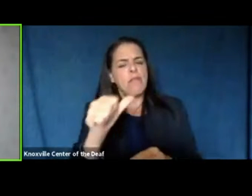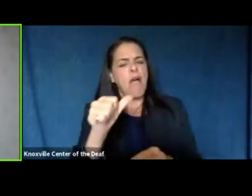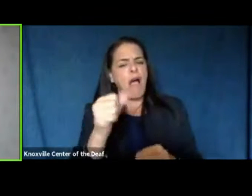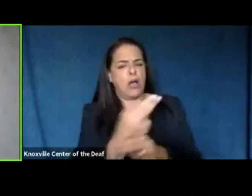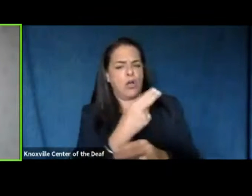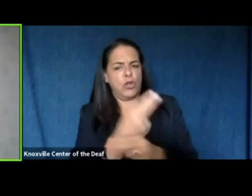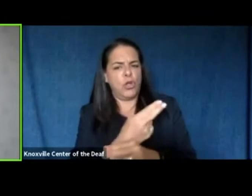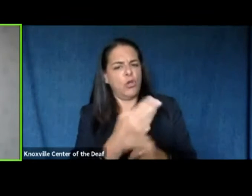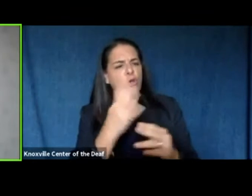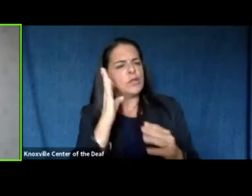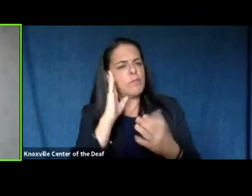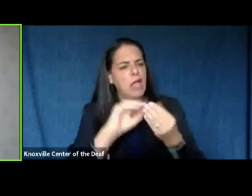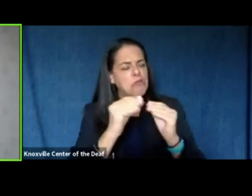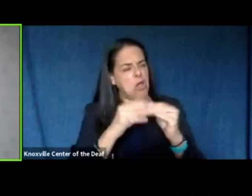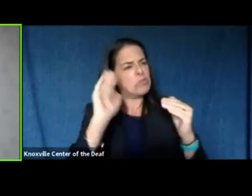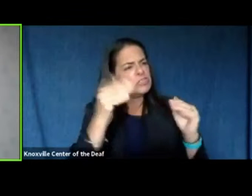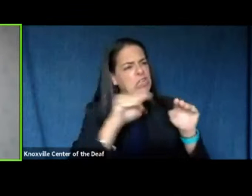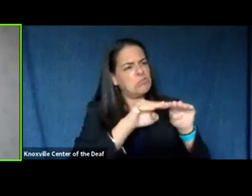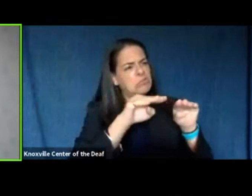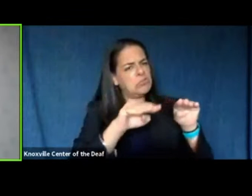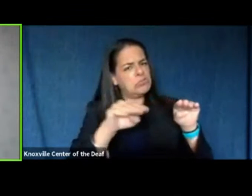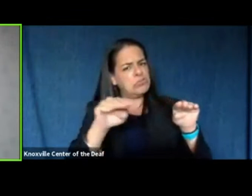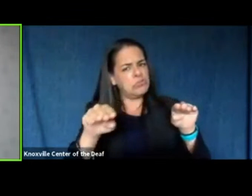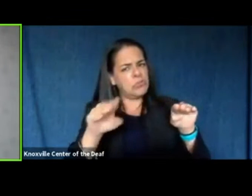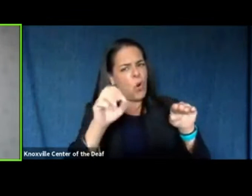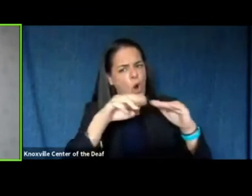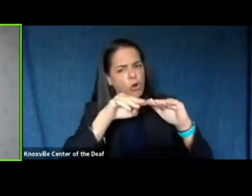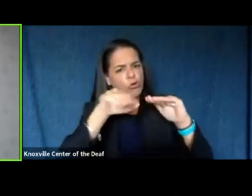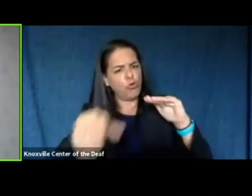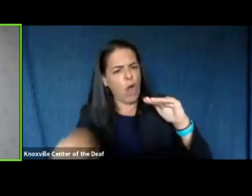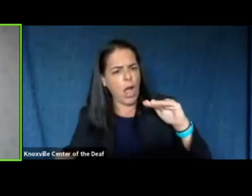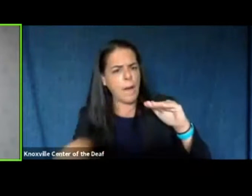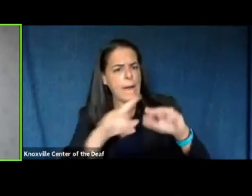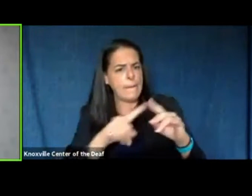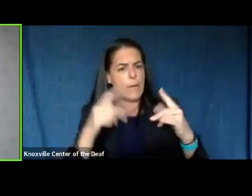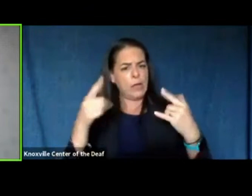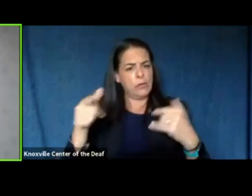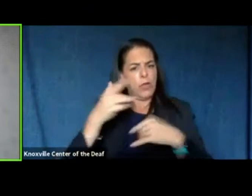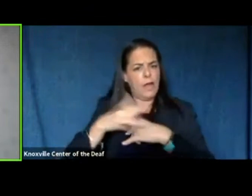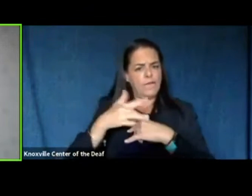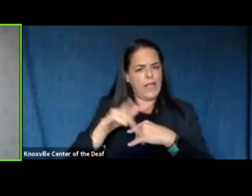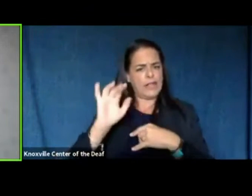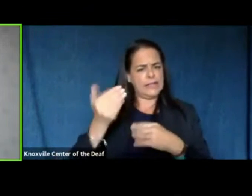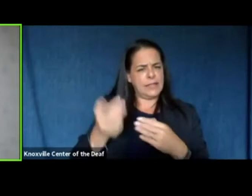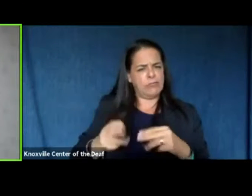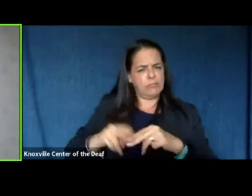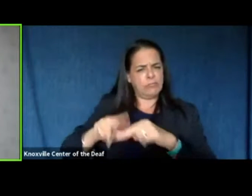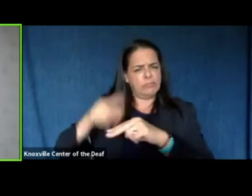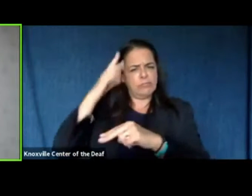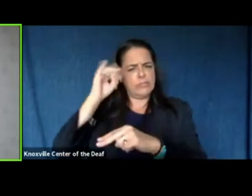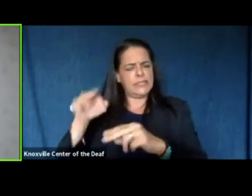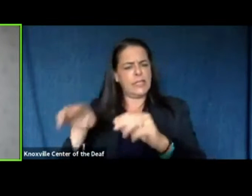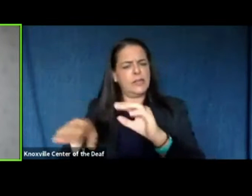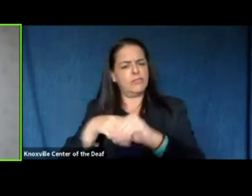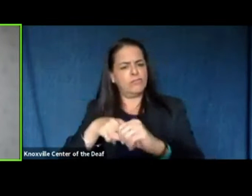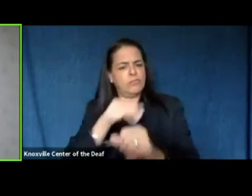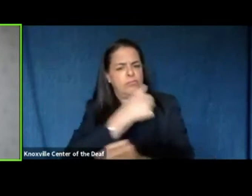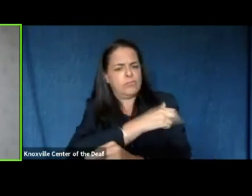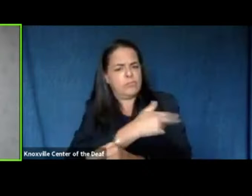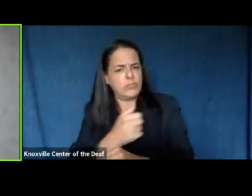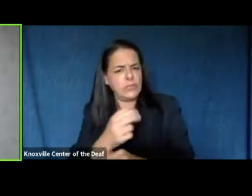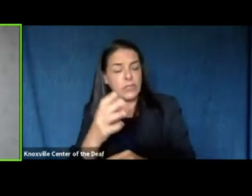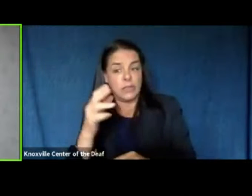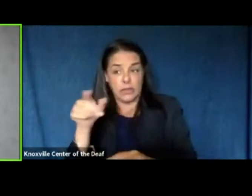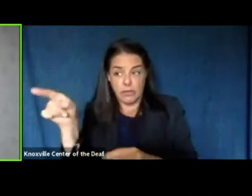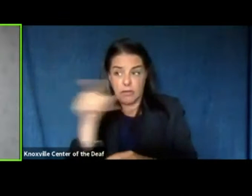or dropped, but available ones have gone up despite more COVID hospitalizations. Are hospitals scaling back on elective procedures, and is there